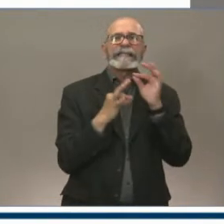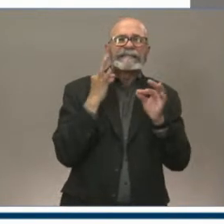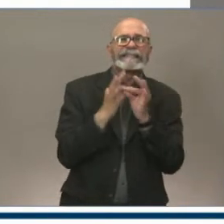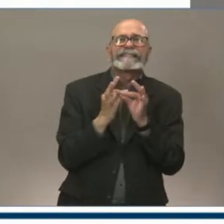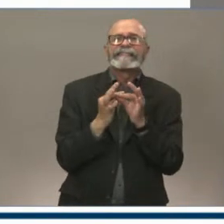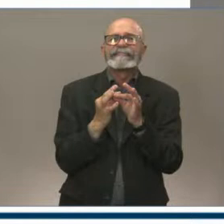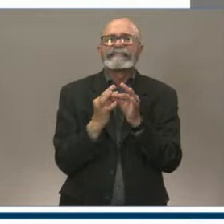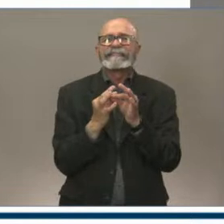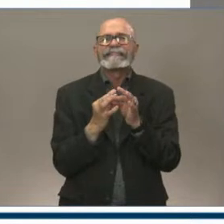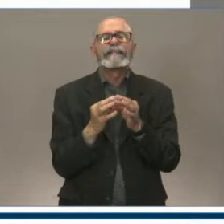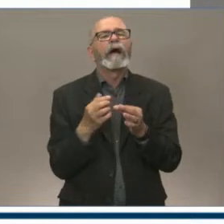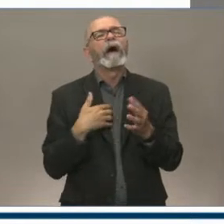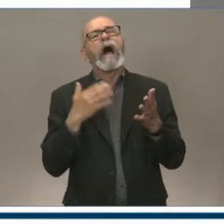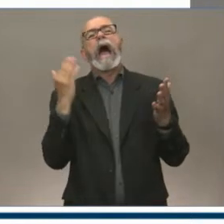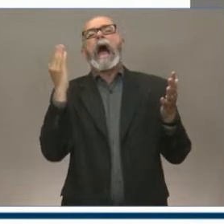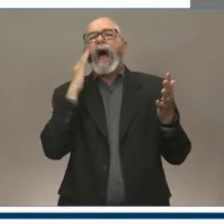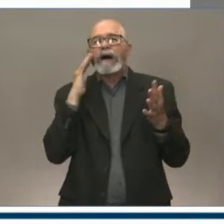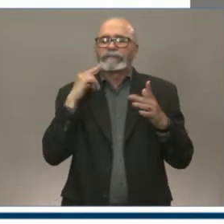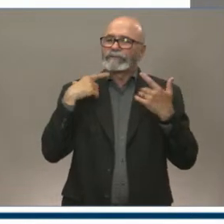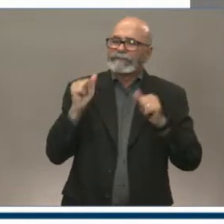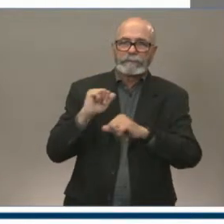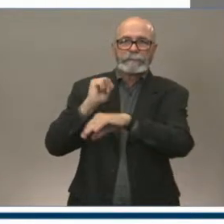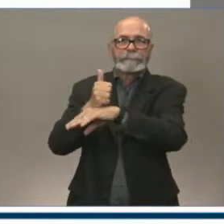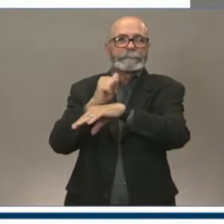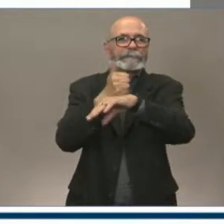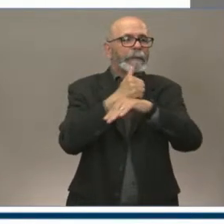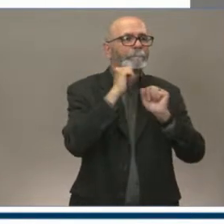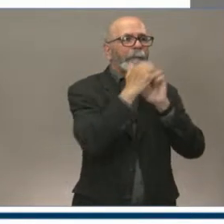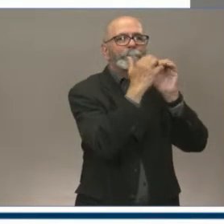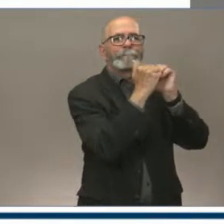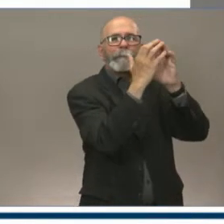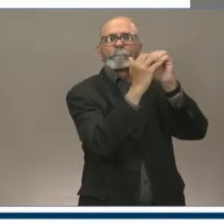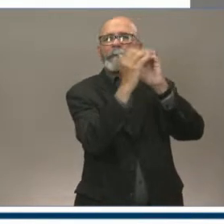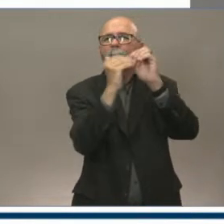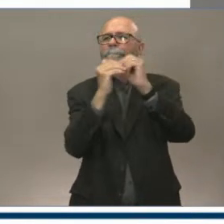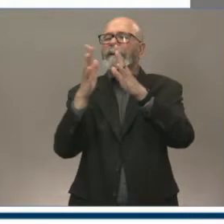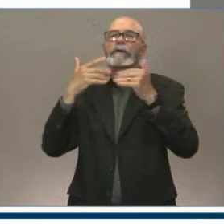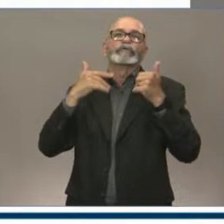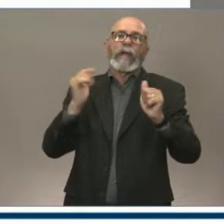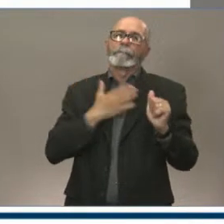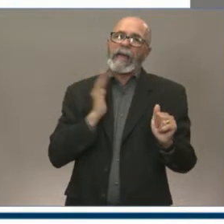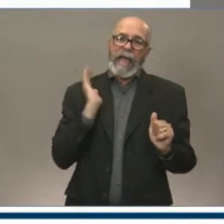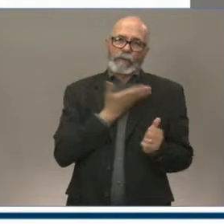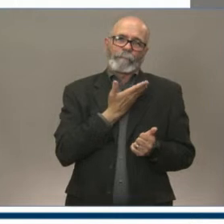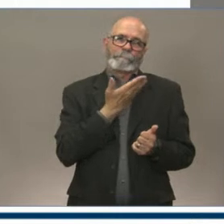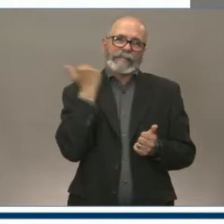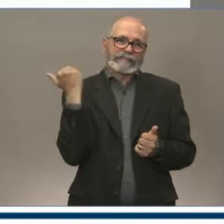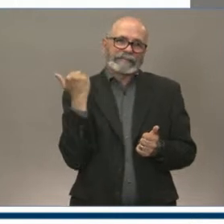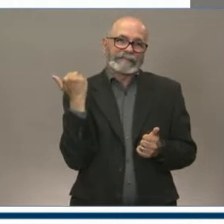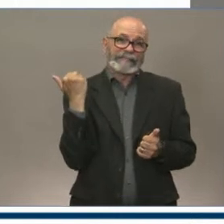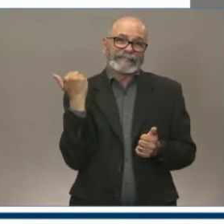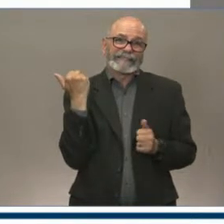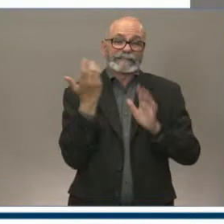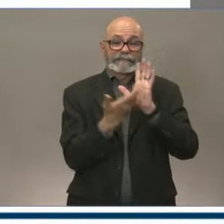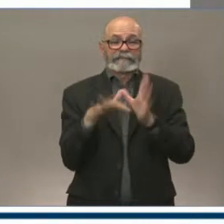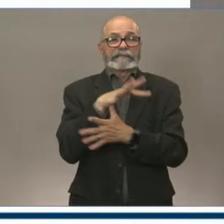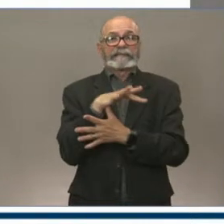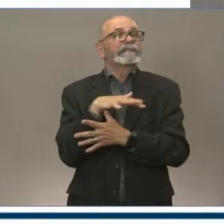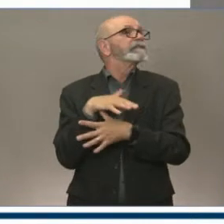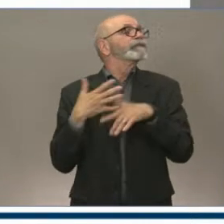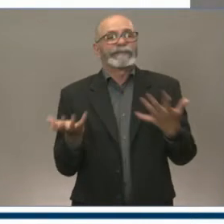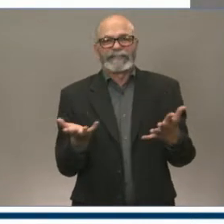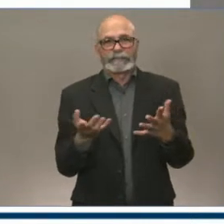as we can to add more pop-up rapid testing sites. But our priority must be to test those who are